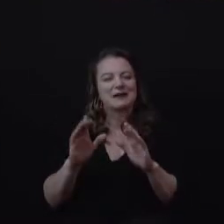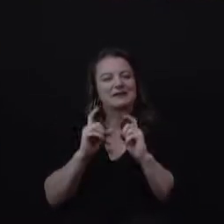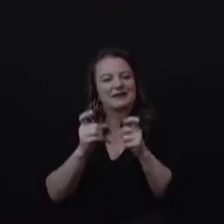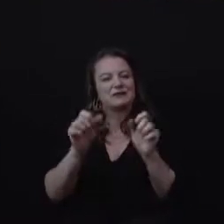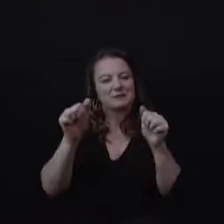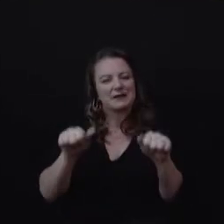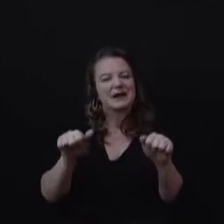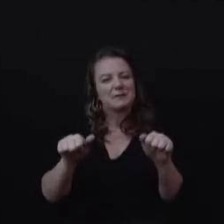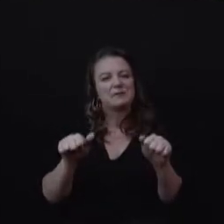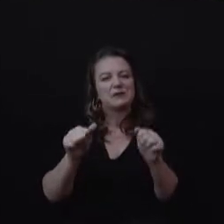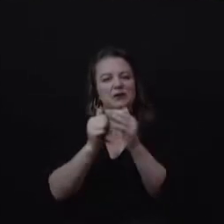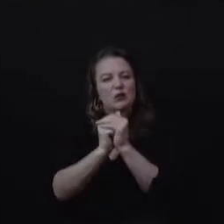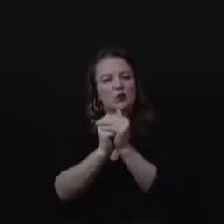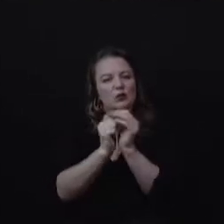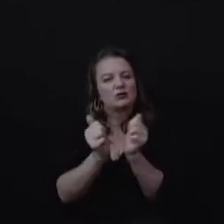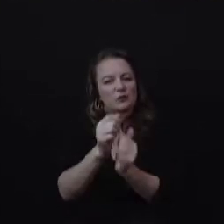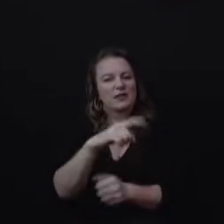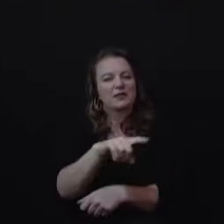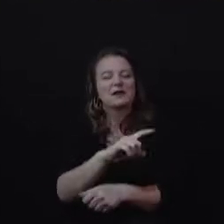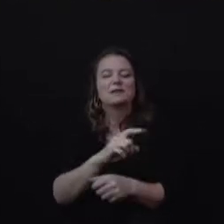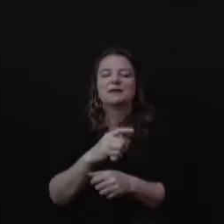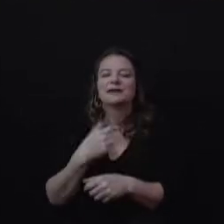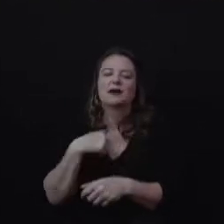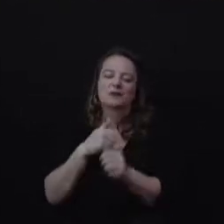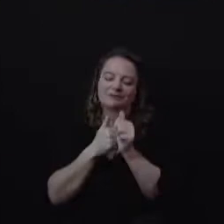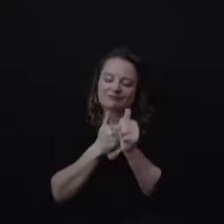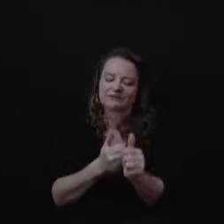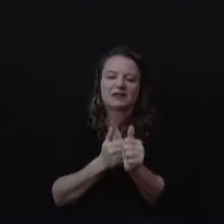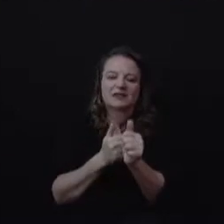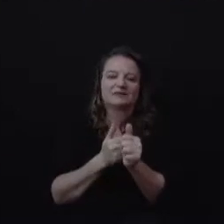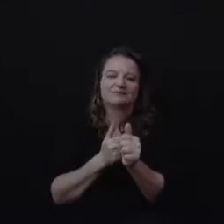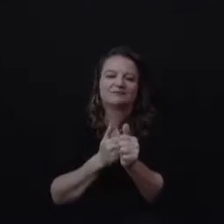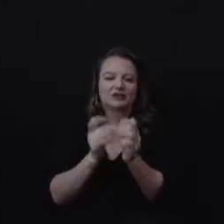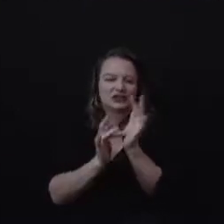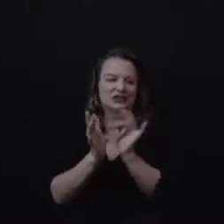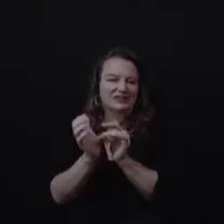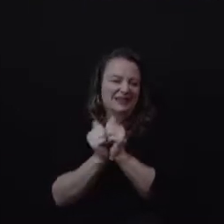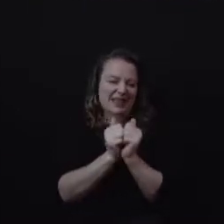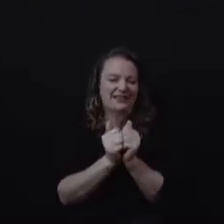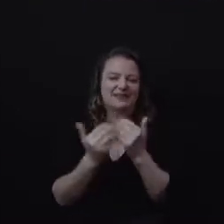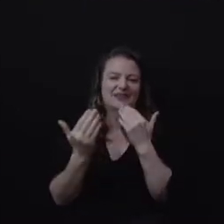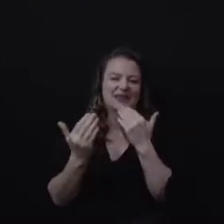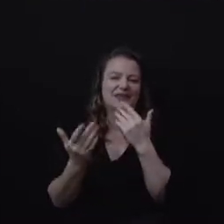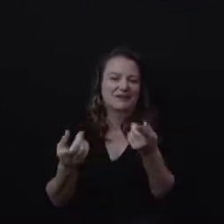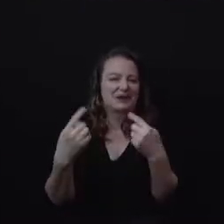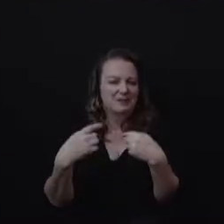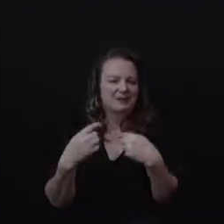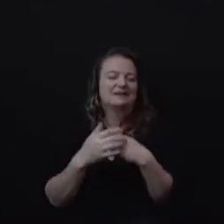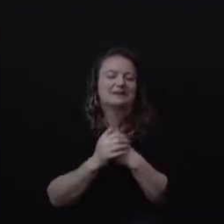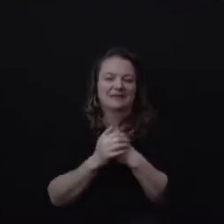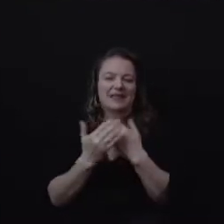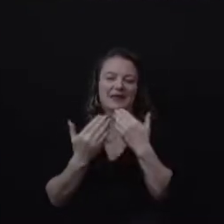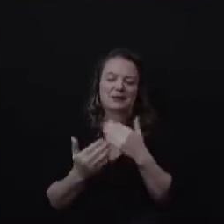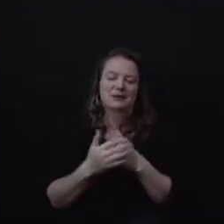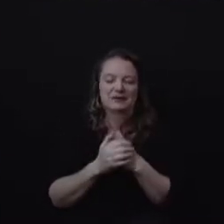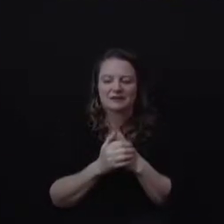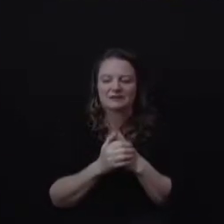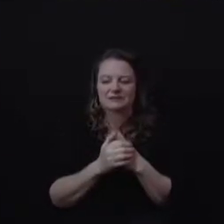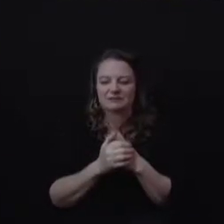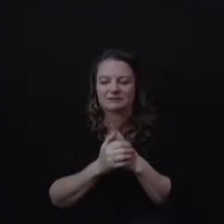worship with you and continue just following Jesus together. So thank you for being here with us. It's such a blessing and a privilege. Thank you.